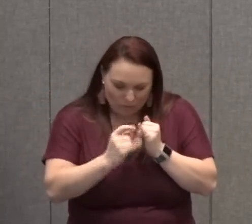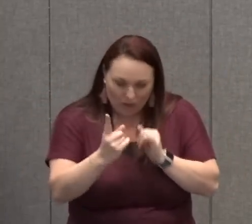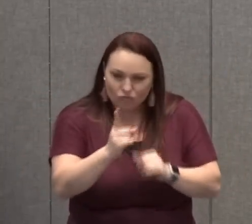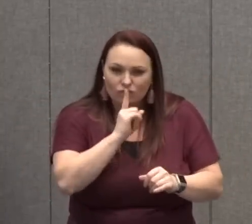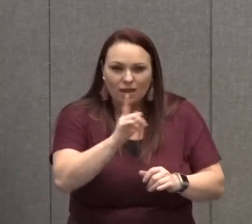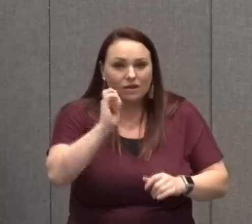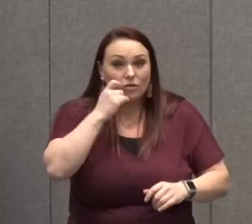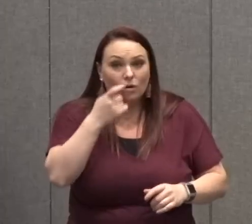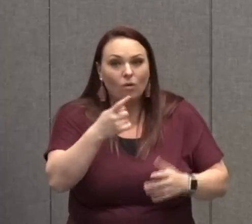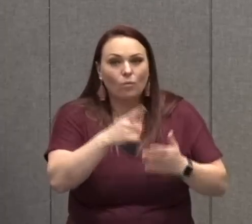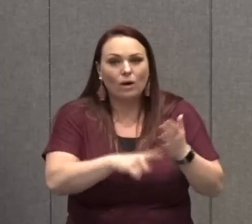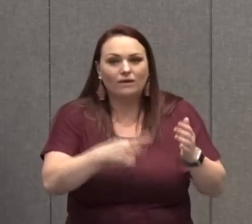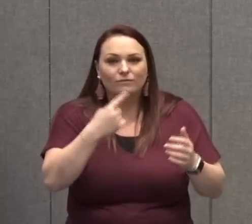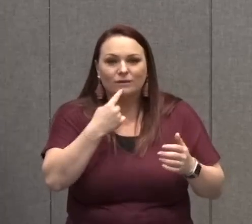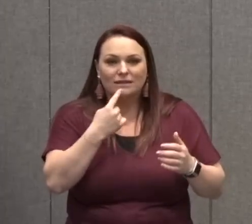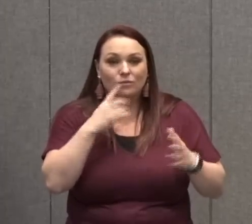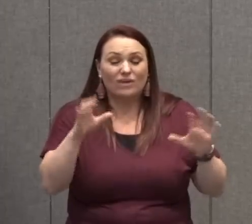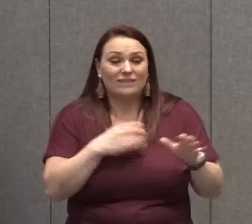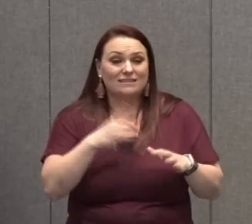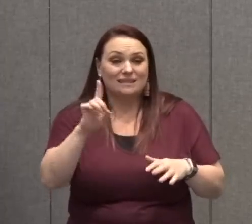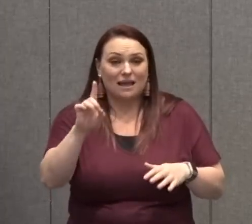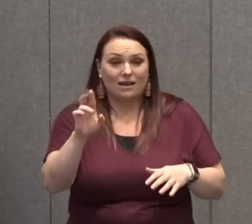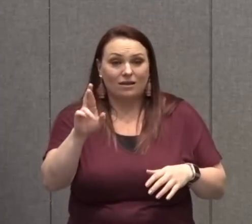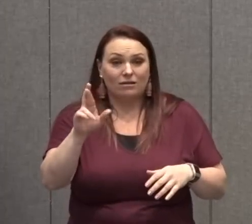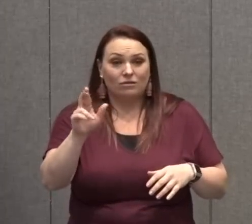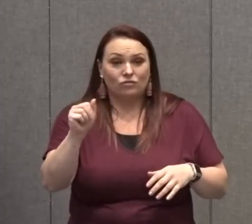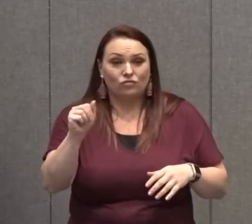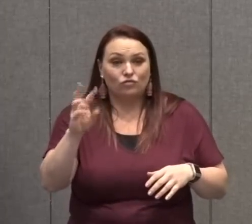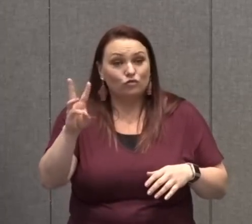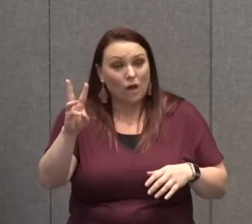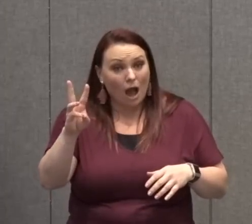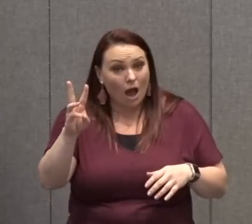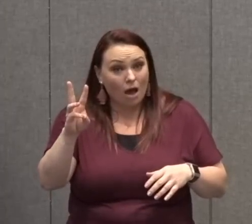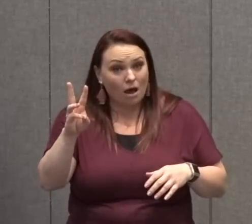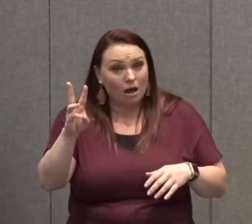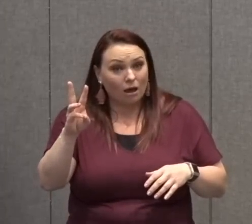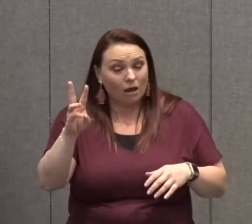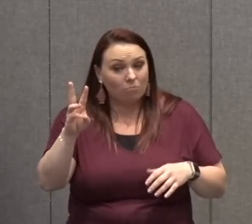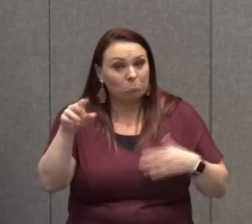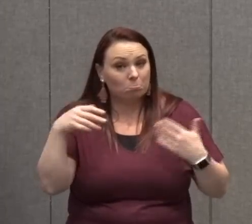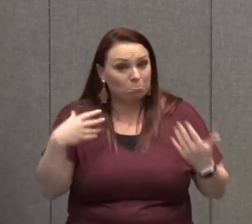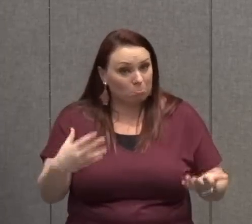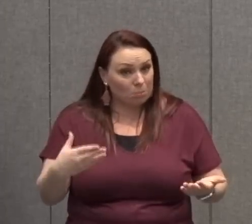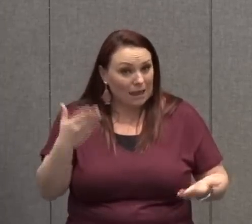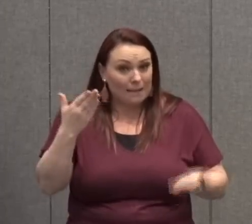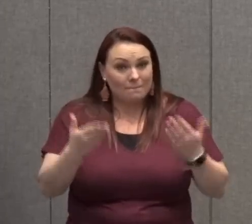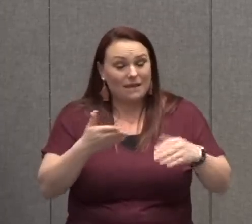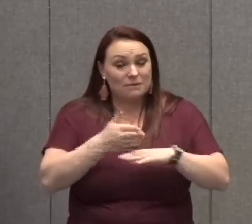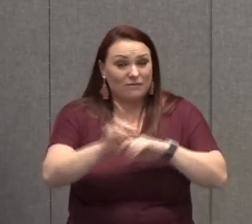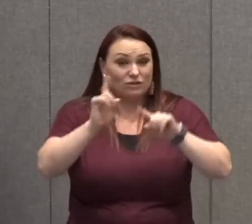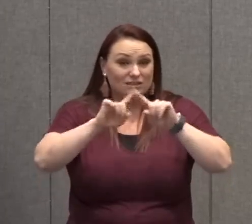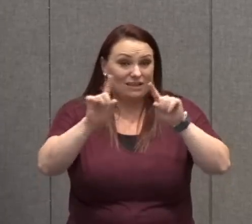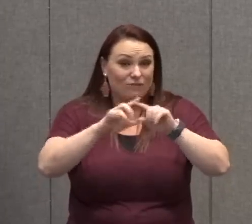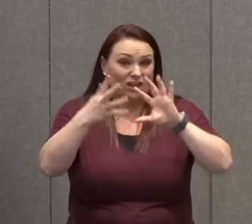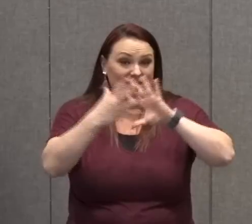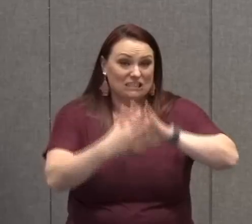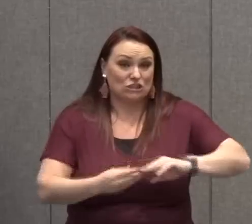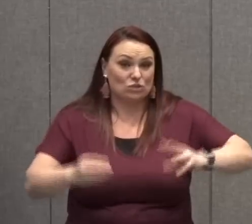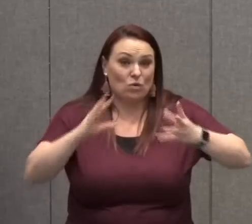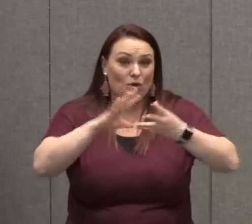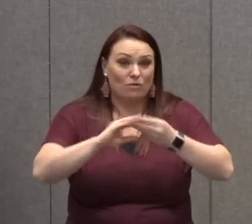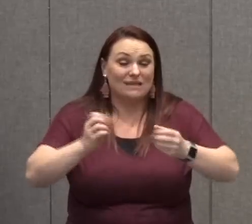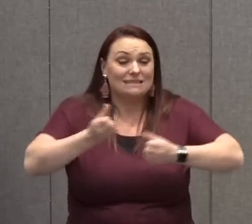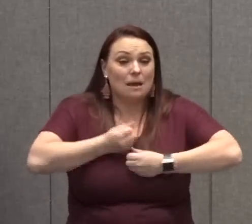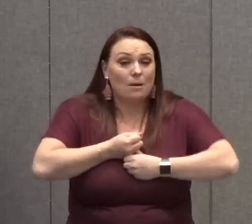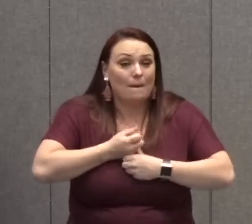what if we did one that said draw so maybe after the different stories you've been reading maybe after all the poetry